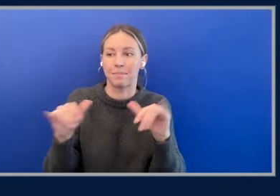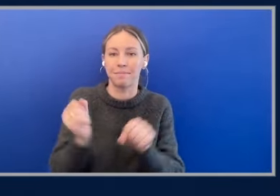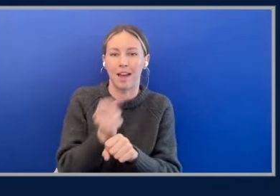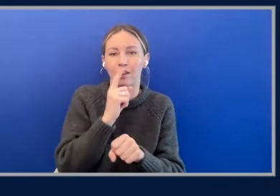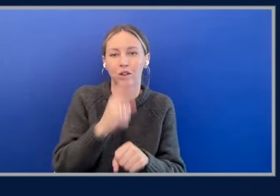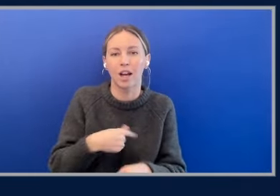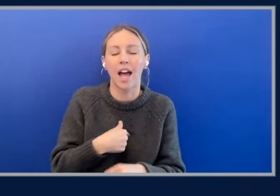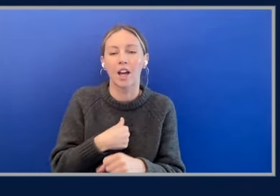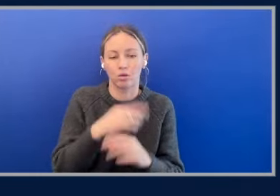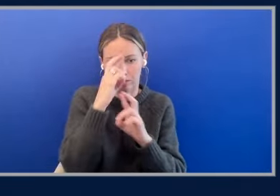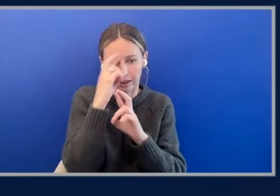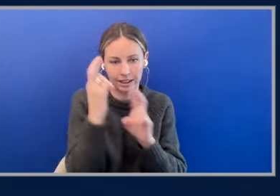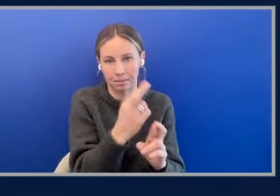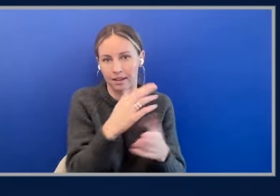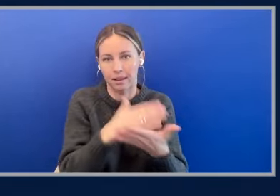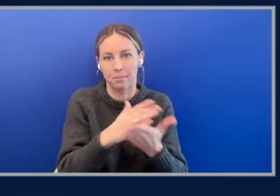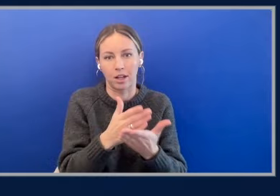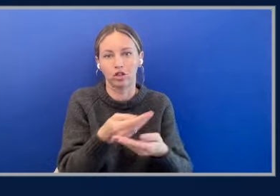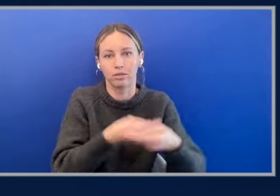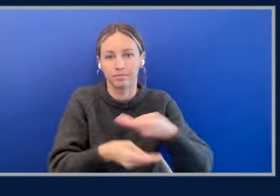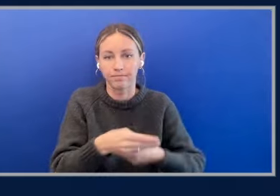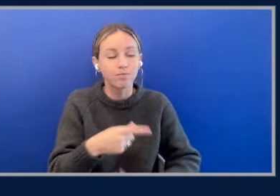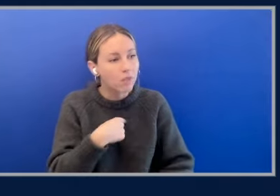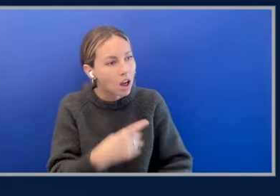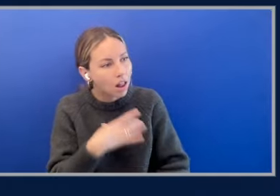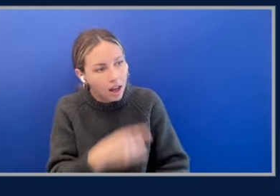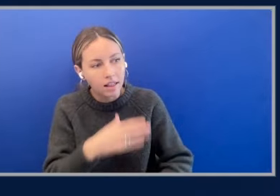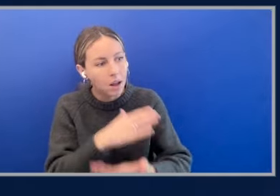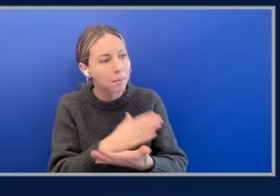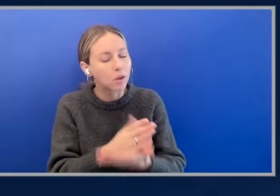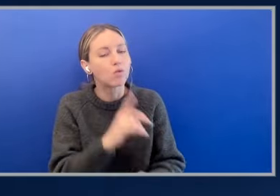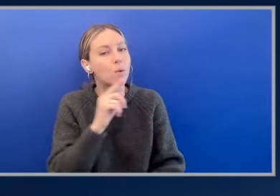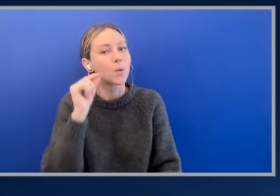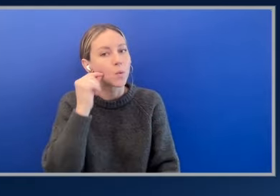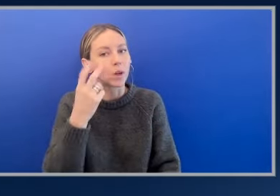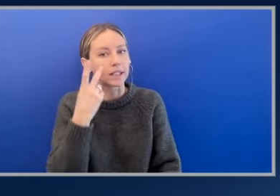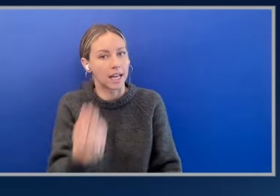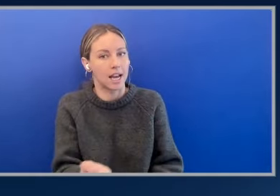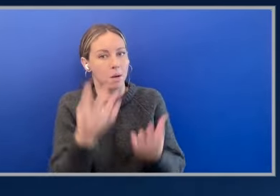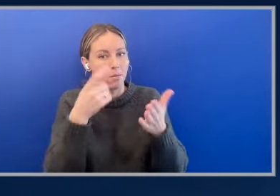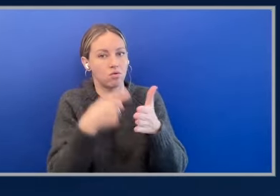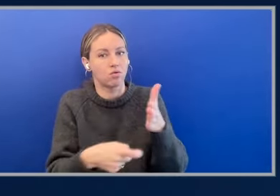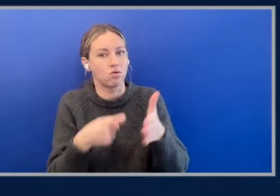budget. I loved the budget. Like that was really cool to see the estimated budget too.